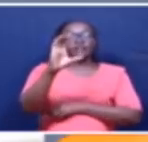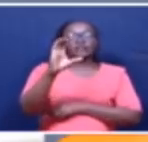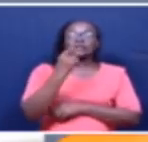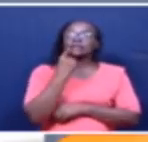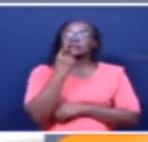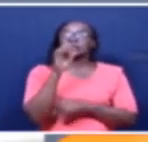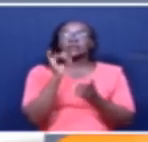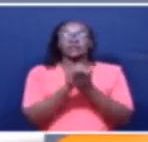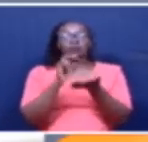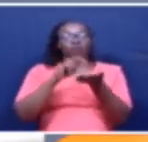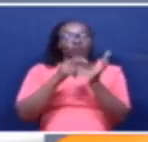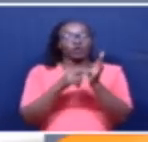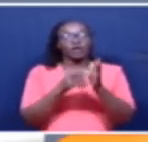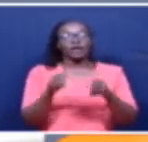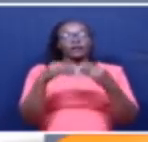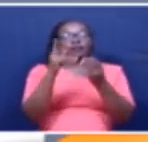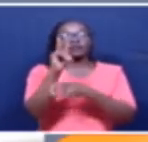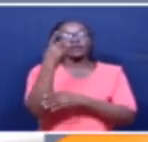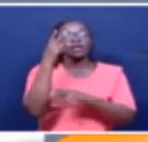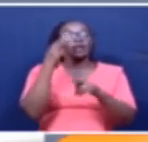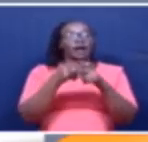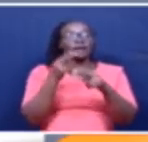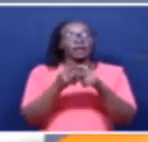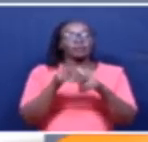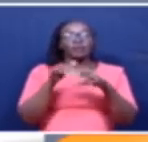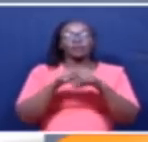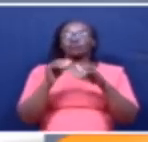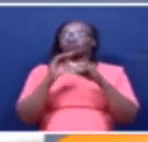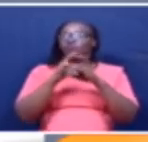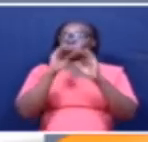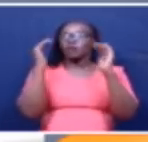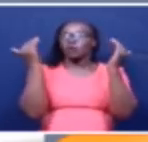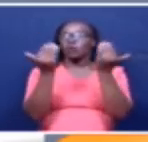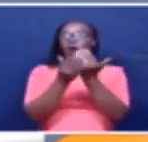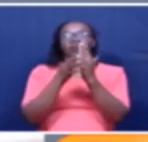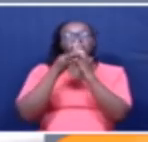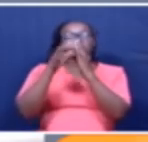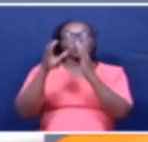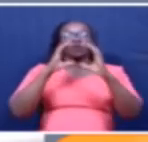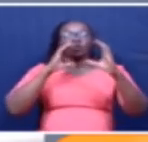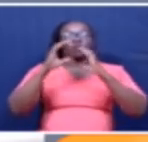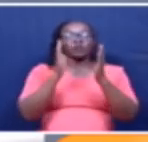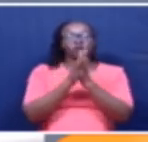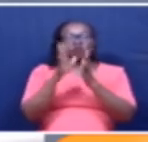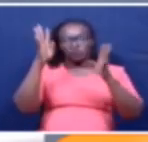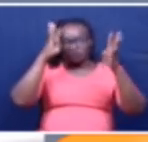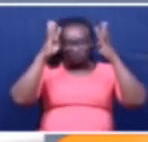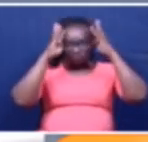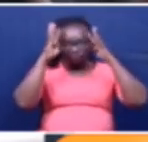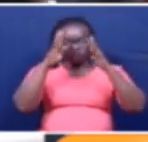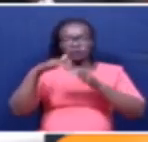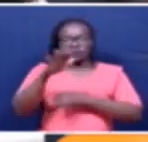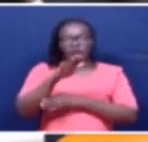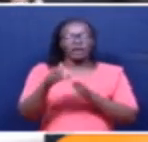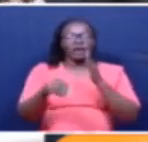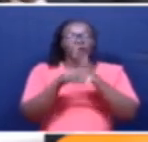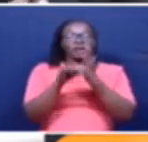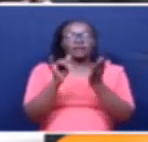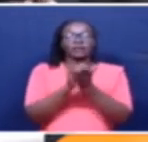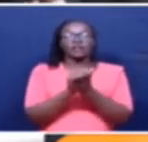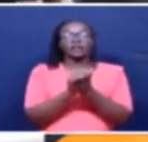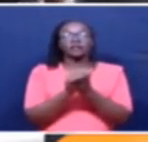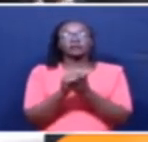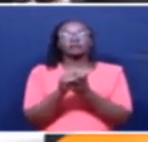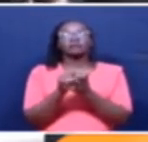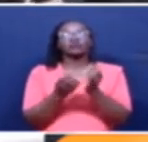the project has earned Kenya a name in the world of satellite communication and innovation, adding that it will help spark competition